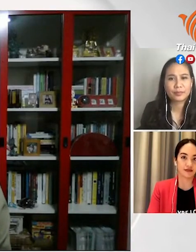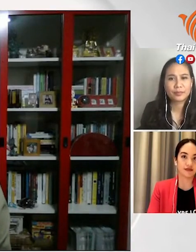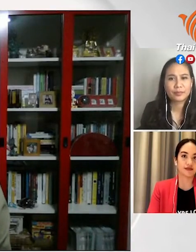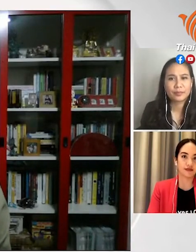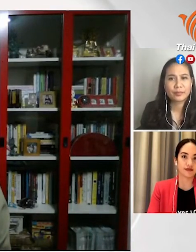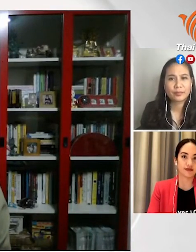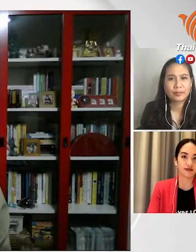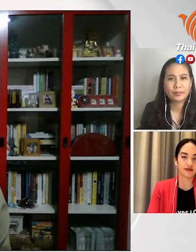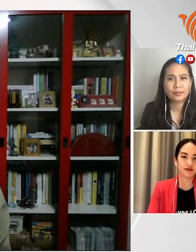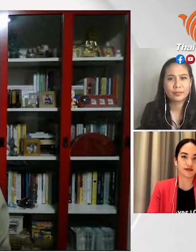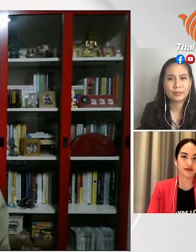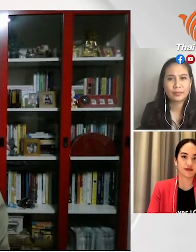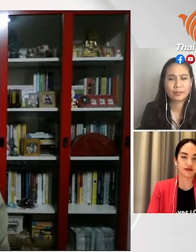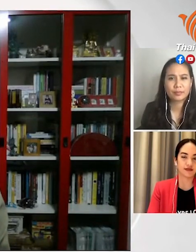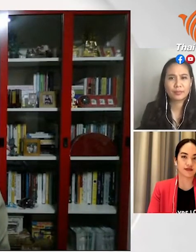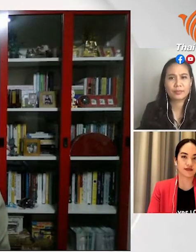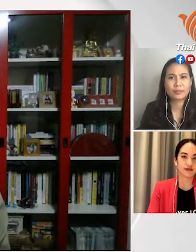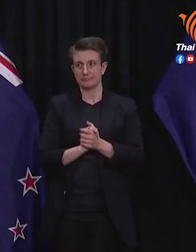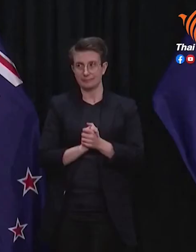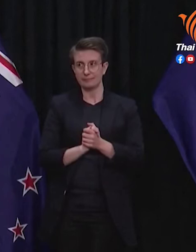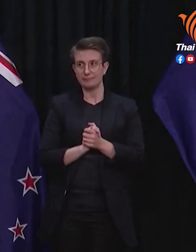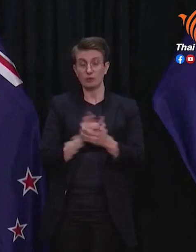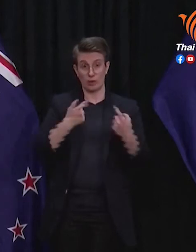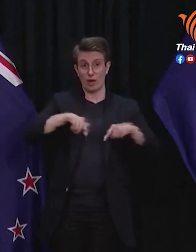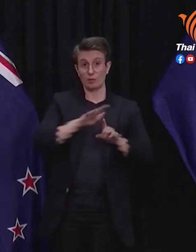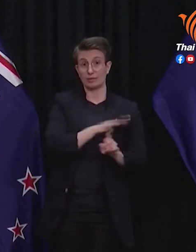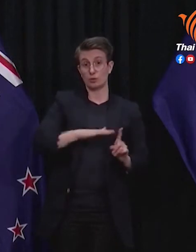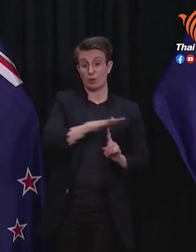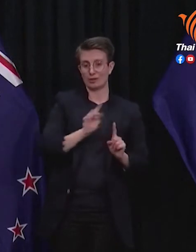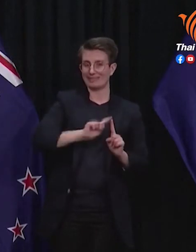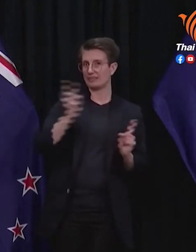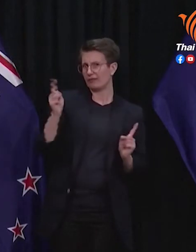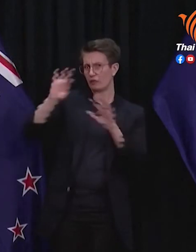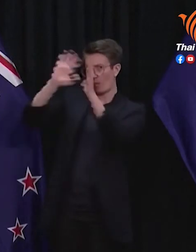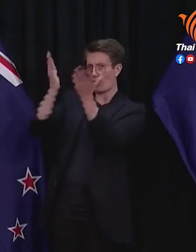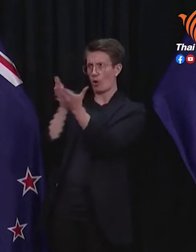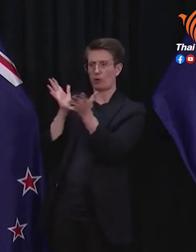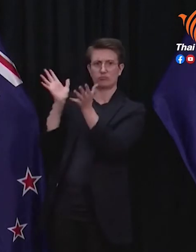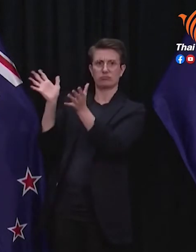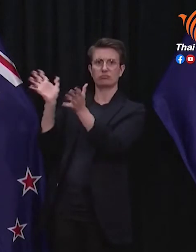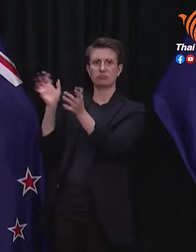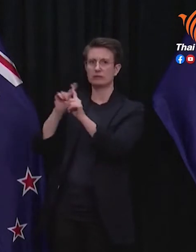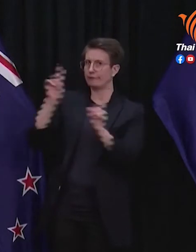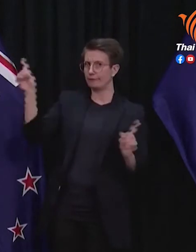witness. I like the way Prime Minister of New Zealand, Jacinda,